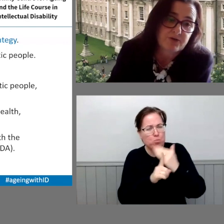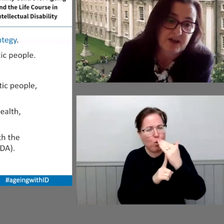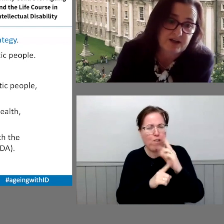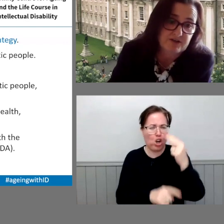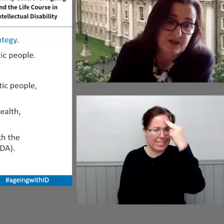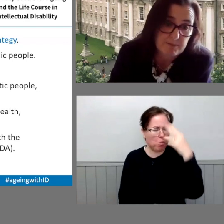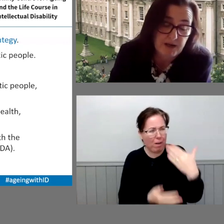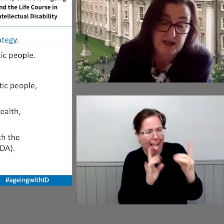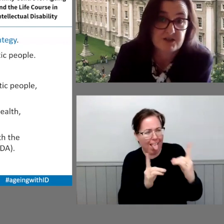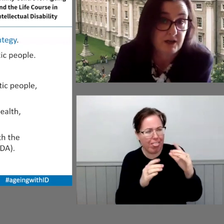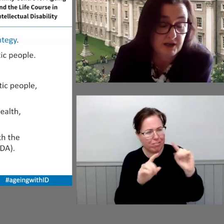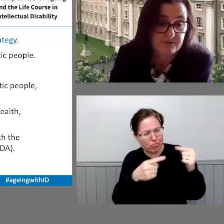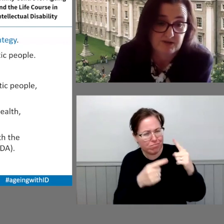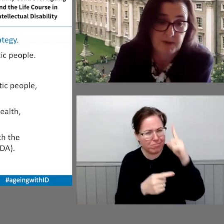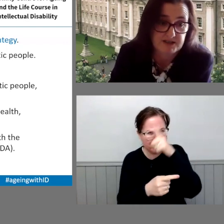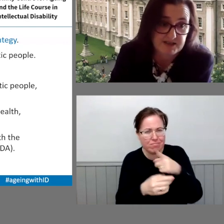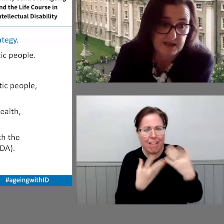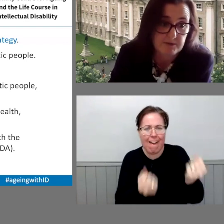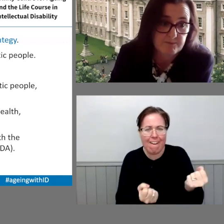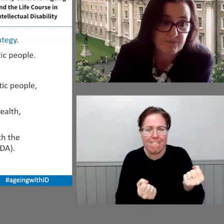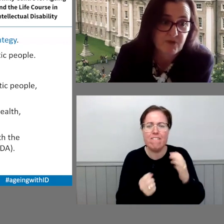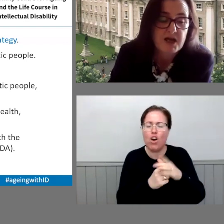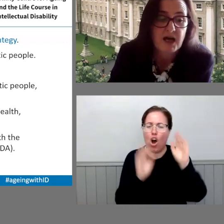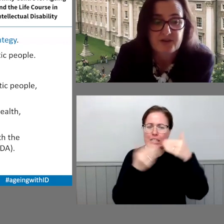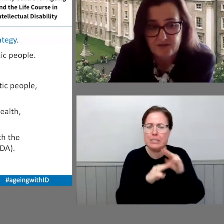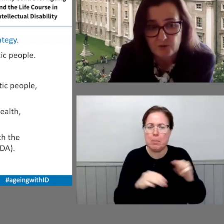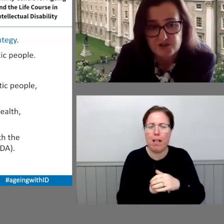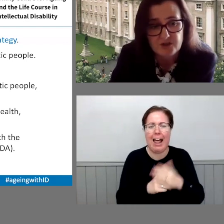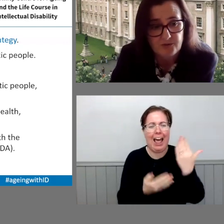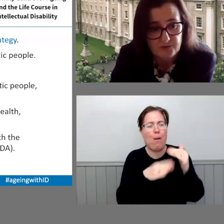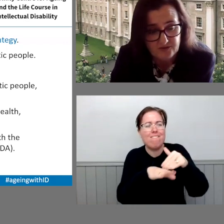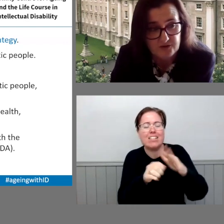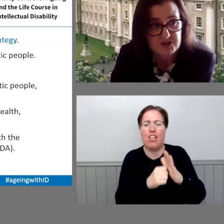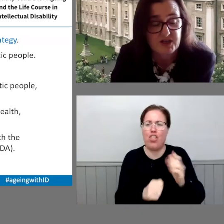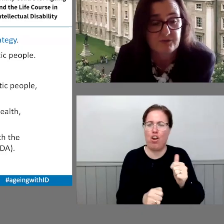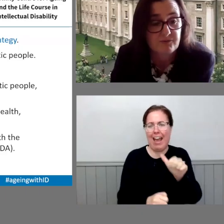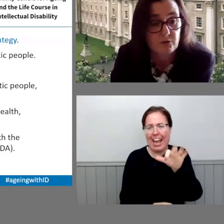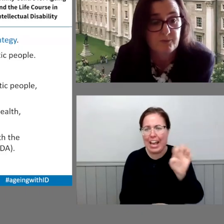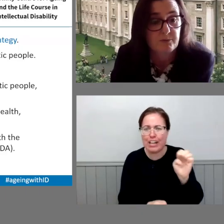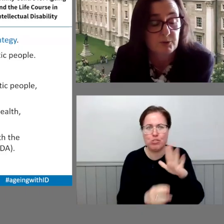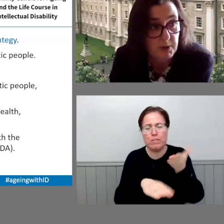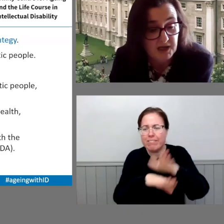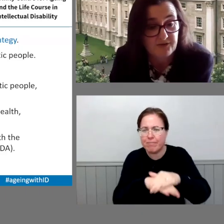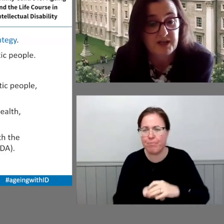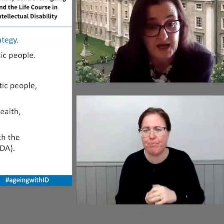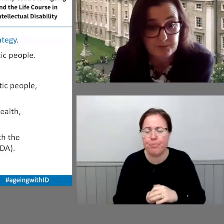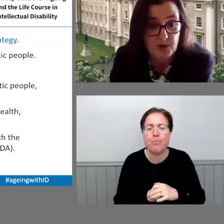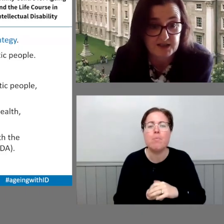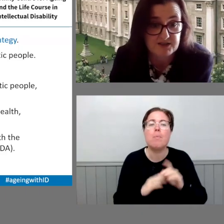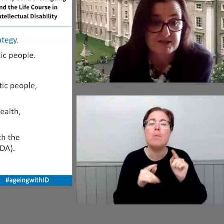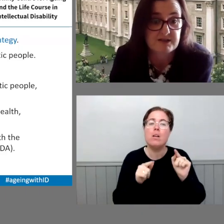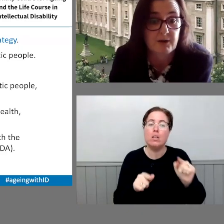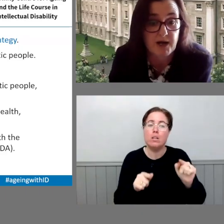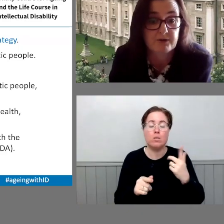their associated impact on life expectancy. And this is going to use research that informs both policy